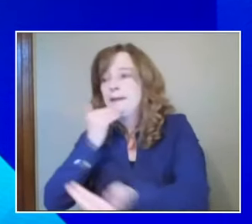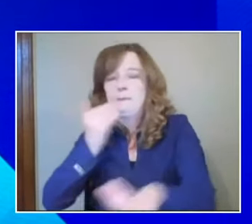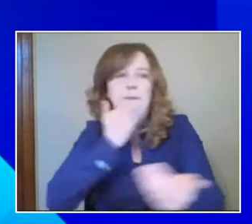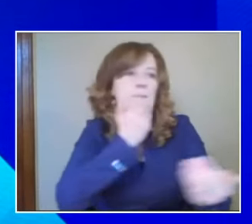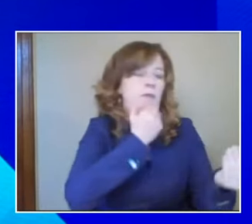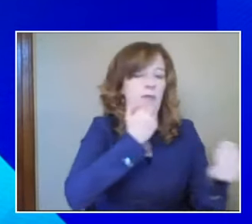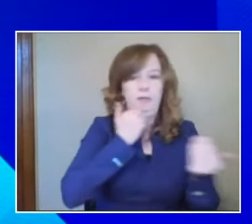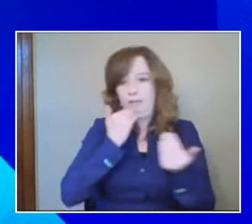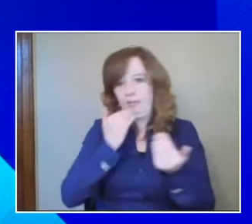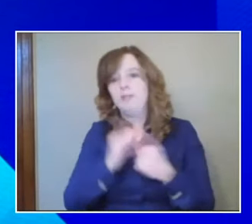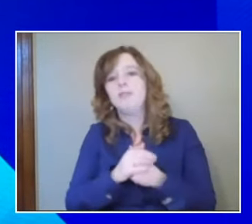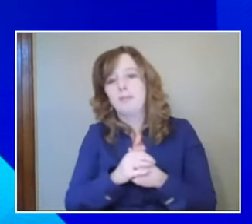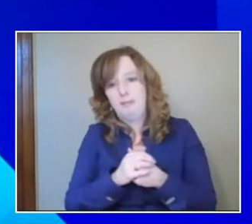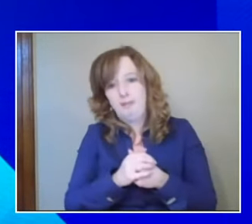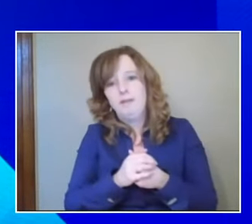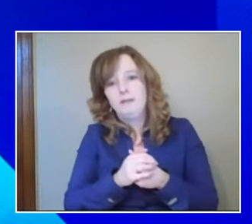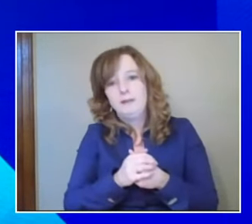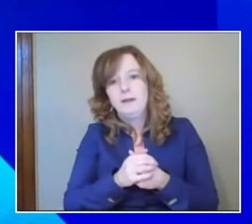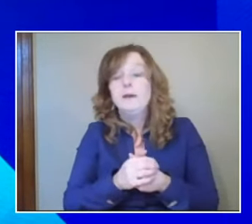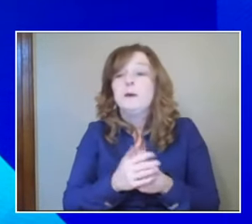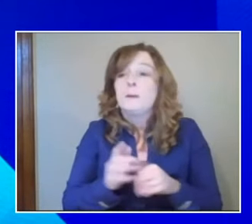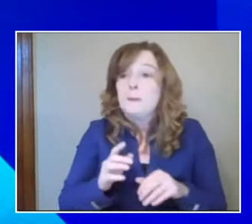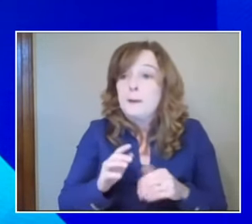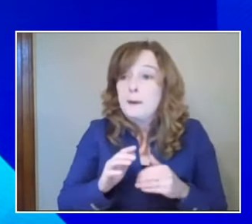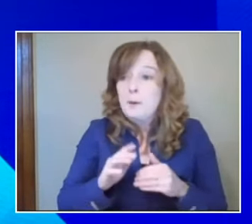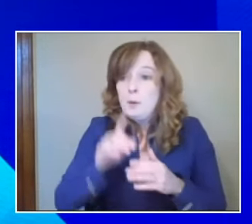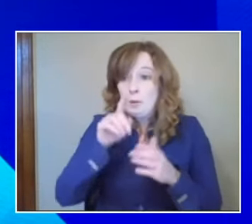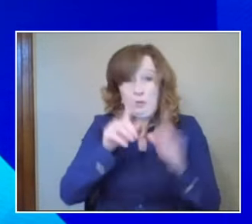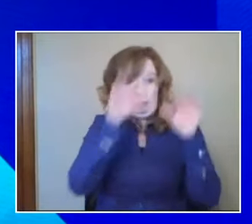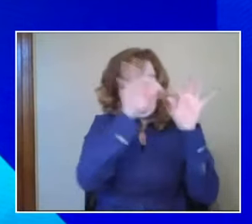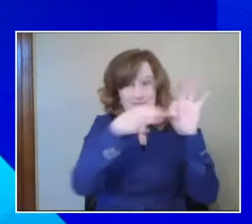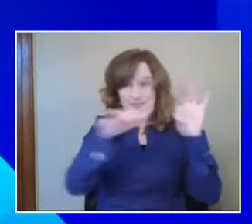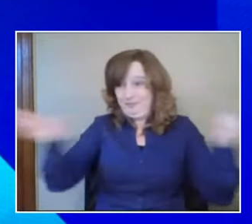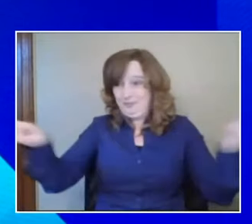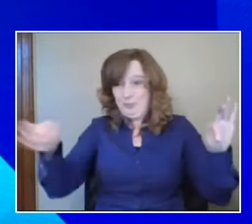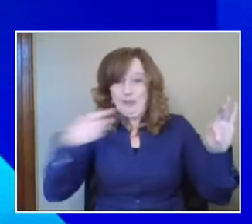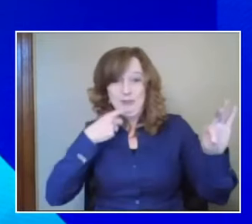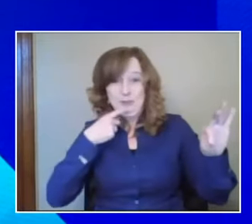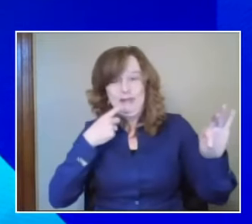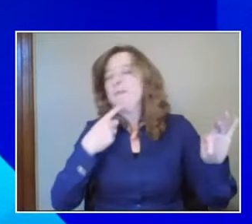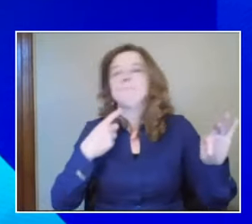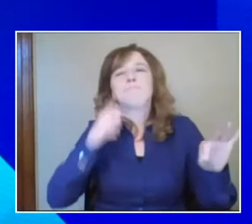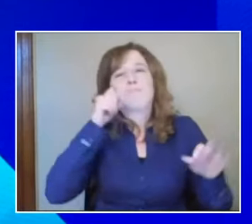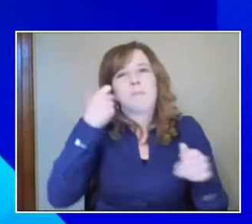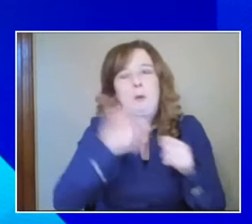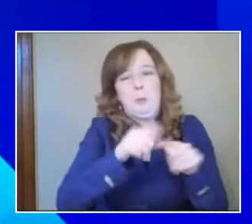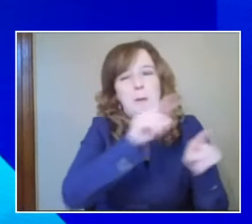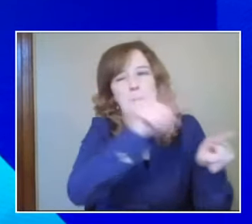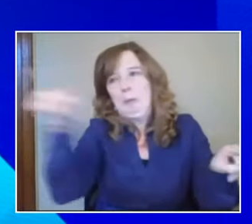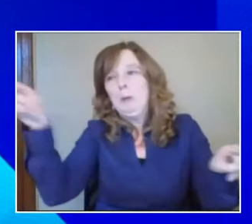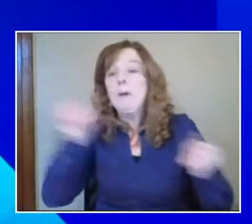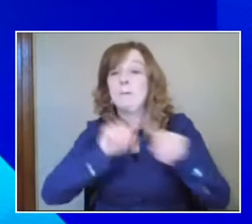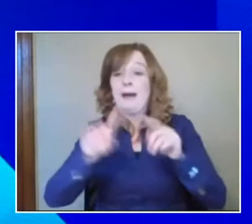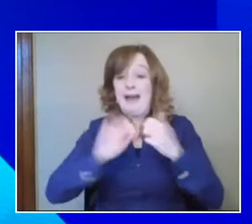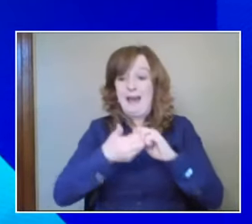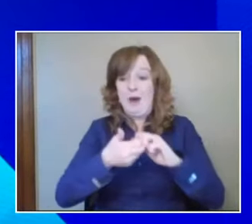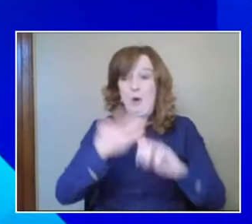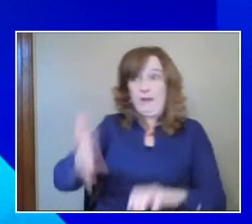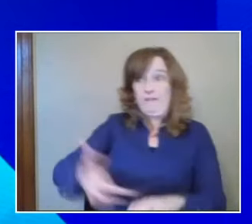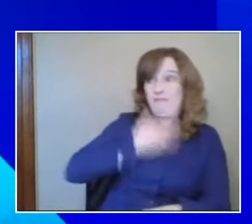remember what you say, but they will remember how you make them feel. An attitude of gratitude will get you